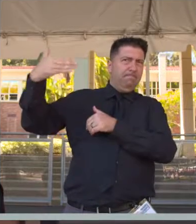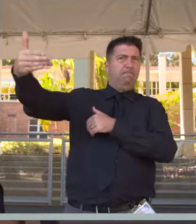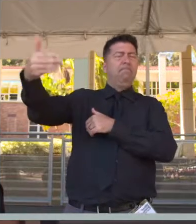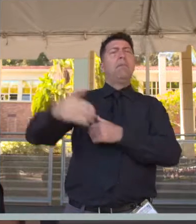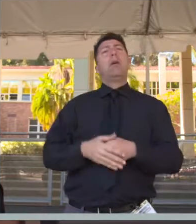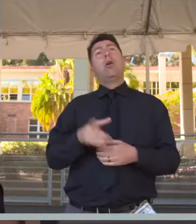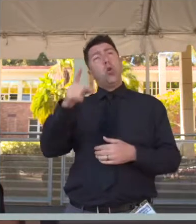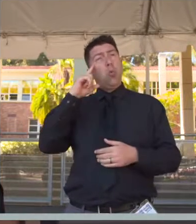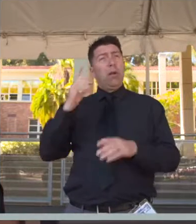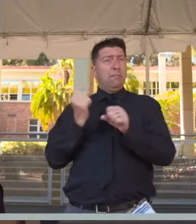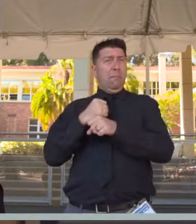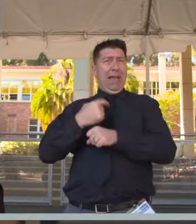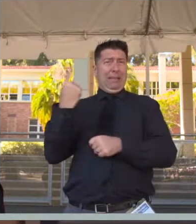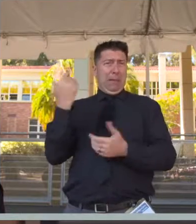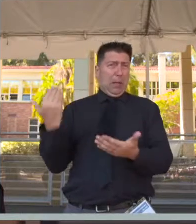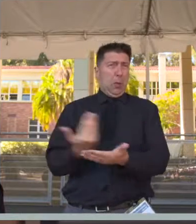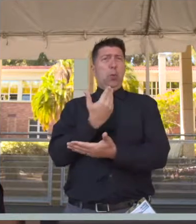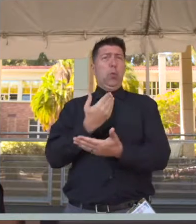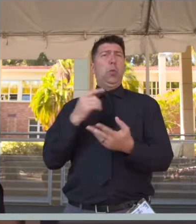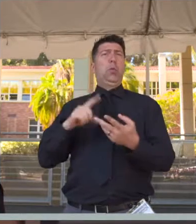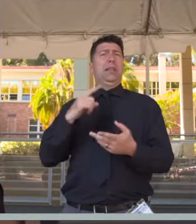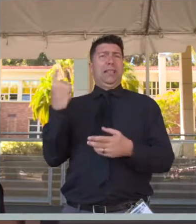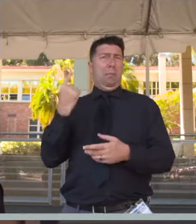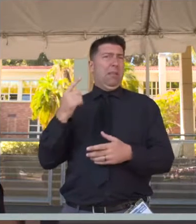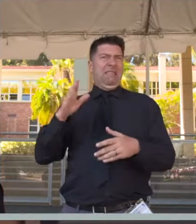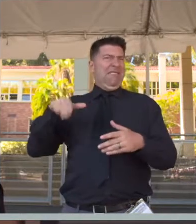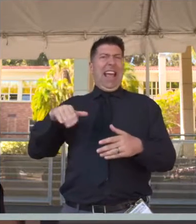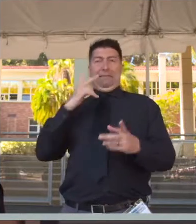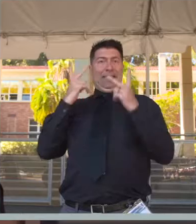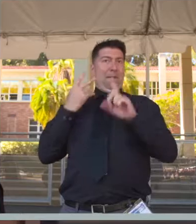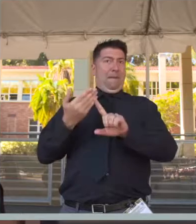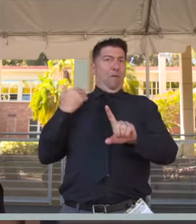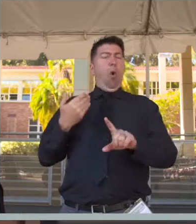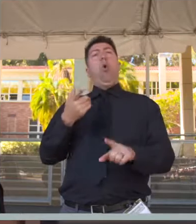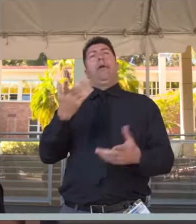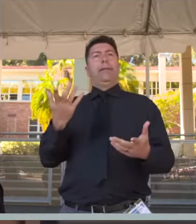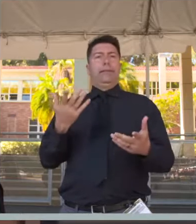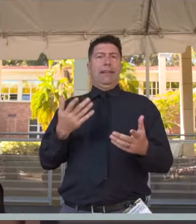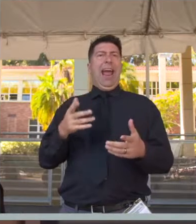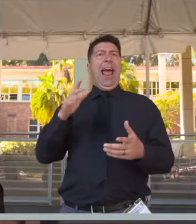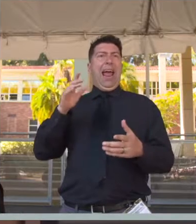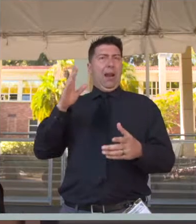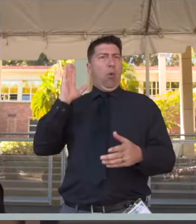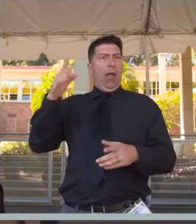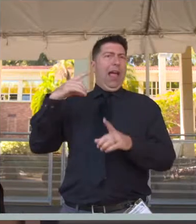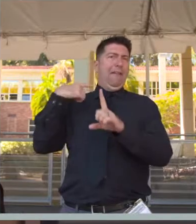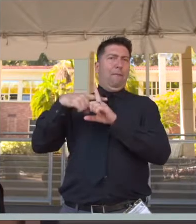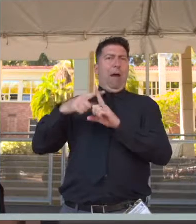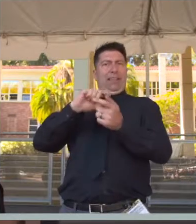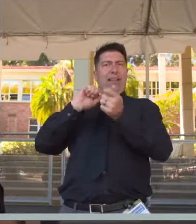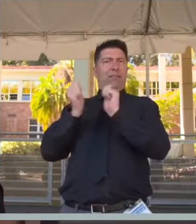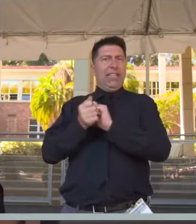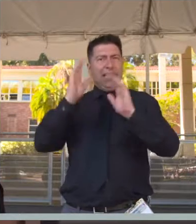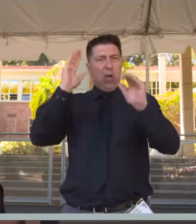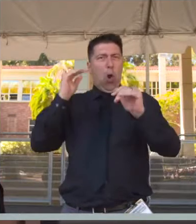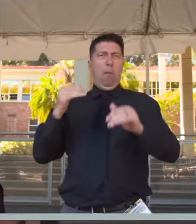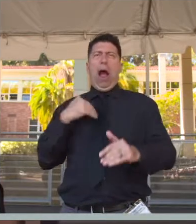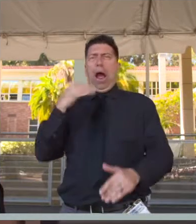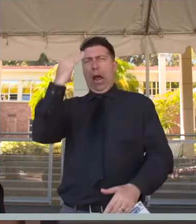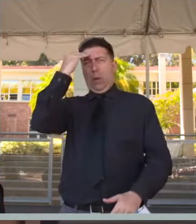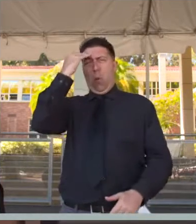You will create something new, something that hasn't been seen or heard before, and there will be positive change and hope. I'm confident